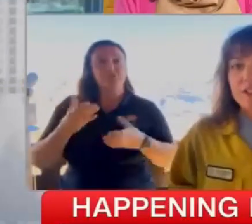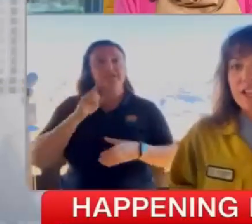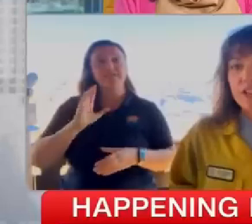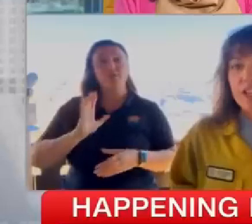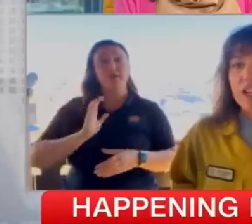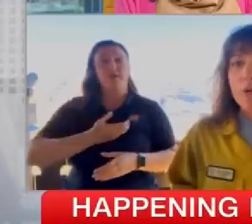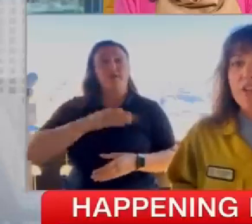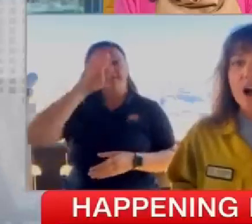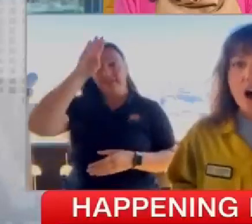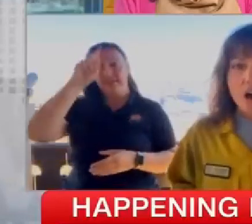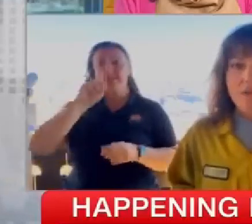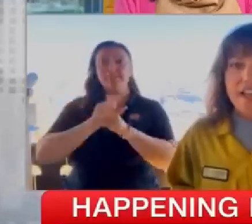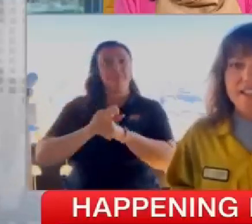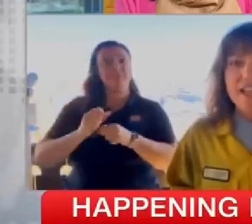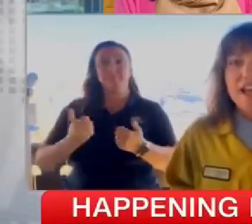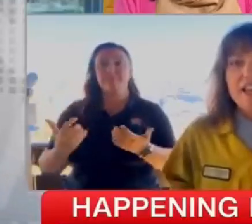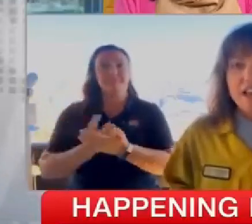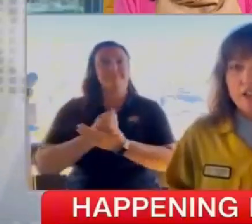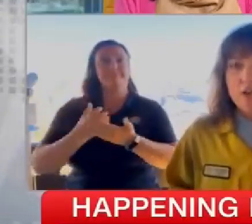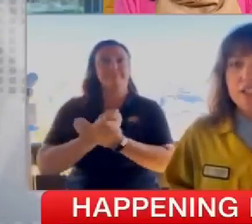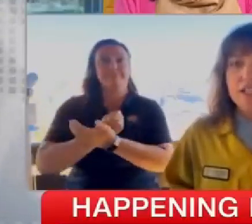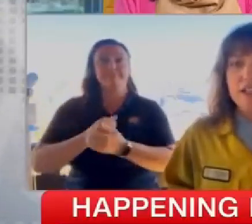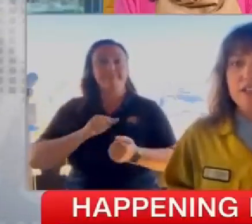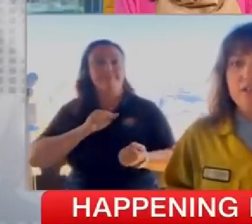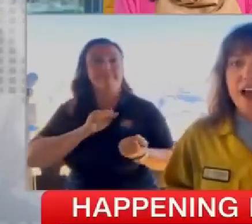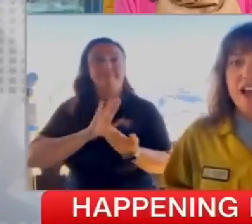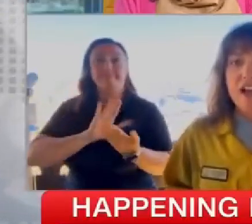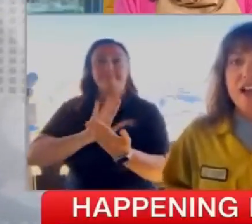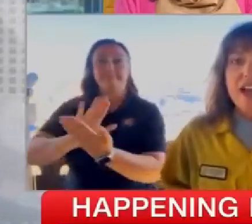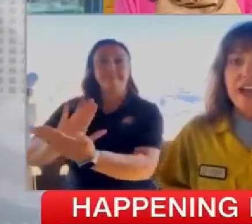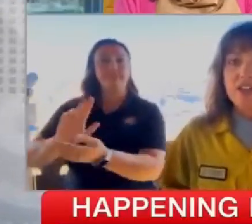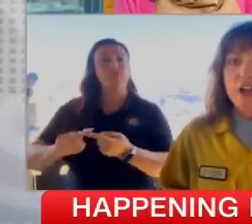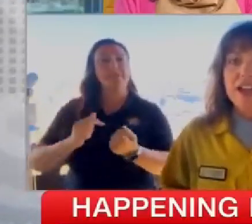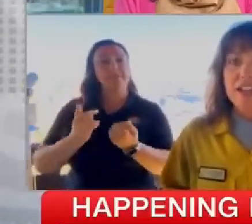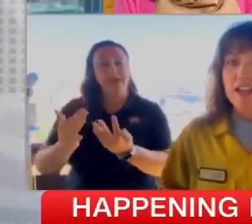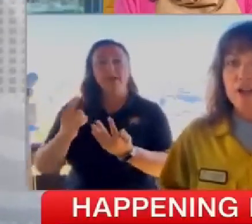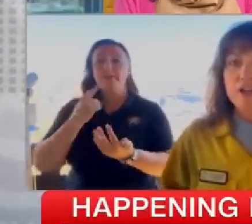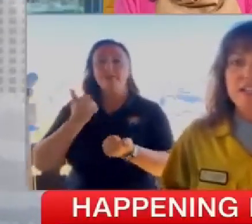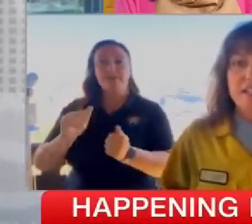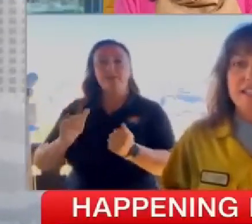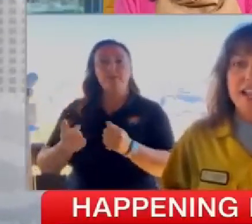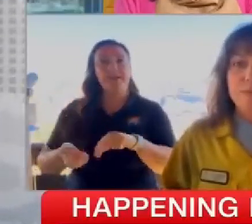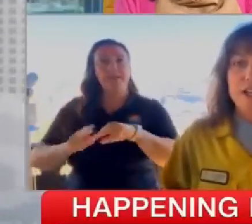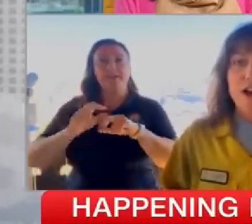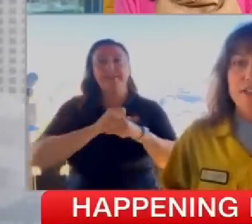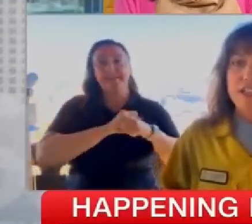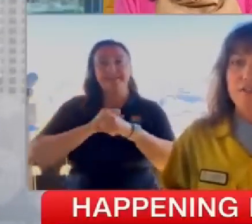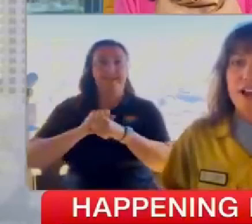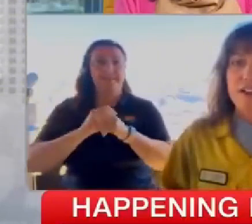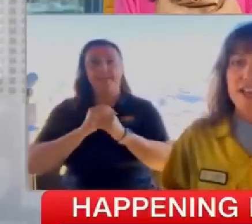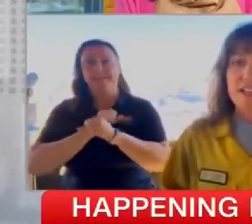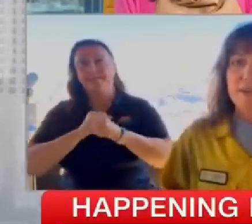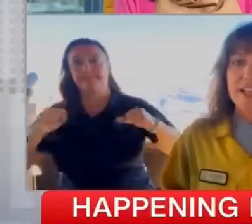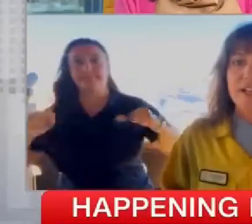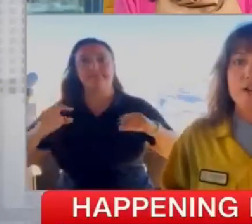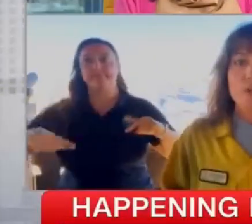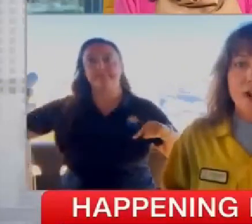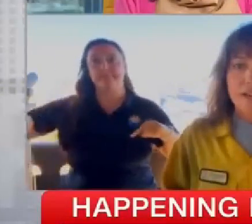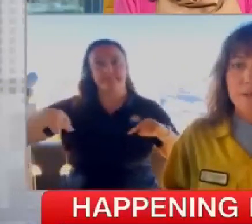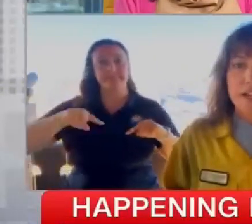firefighters to essentially go on the offense, get close in on the fire, and try to increase containment on this fire that's